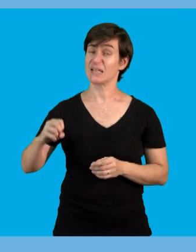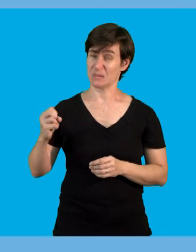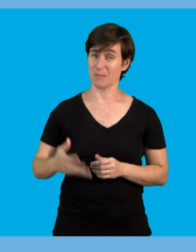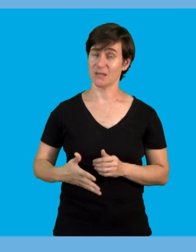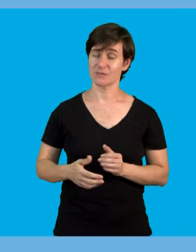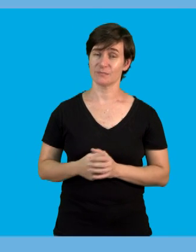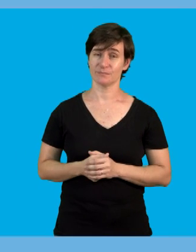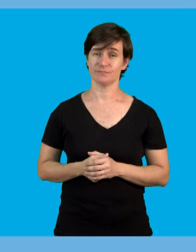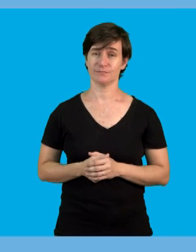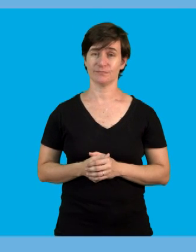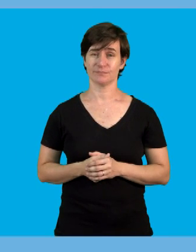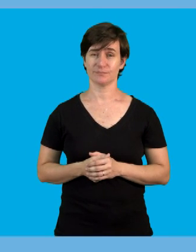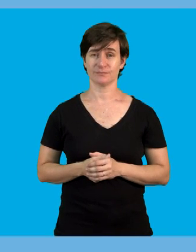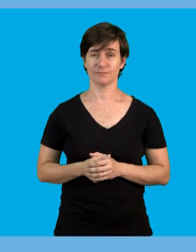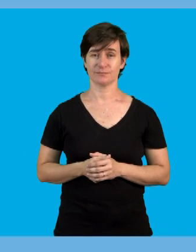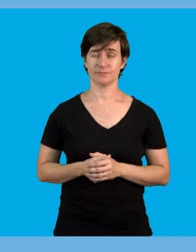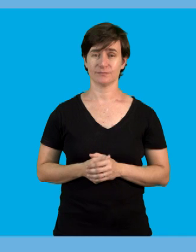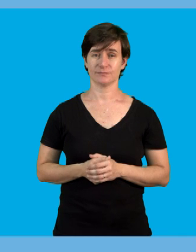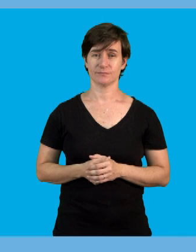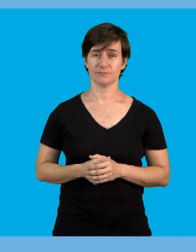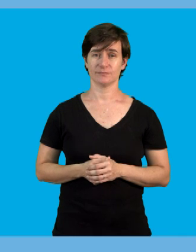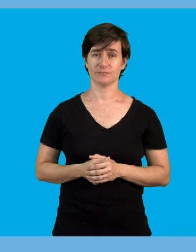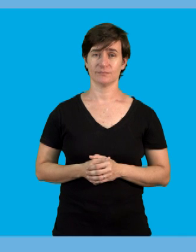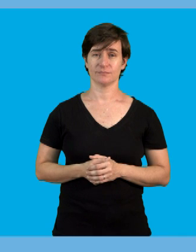can be expensive